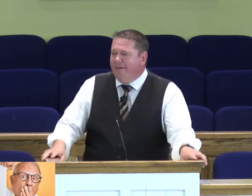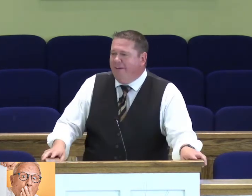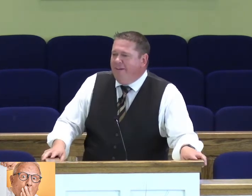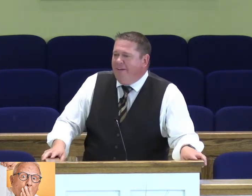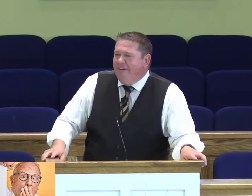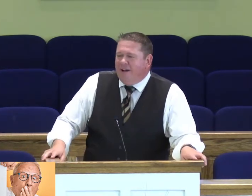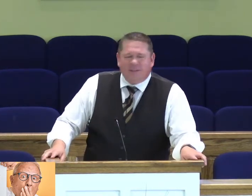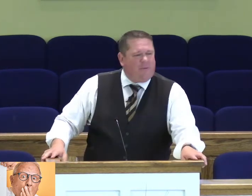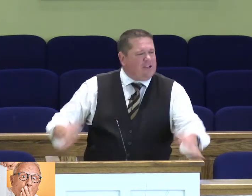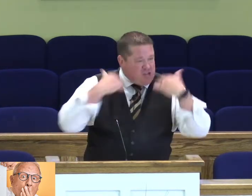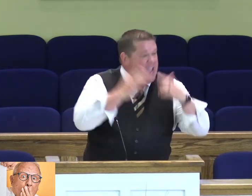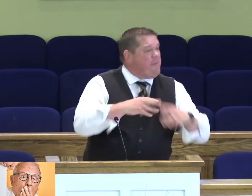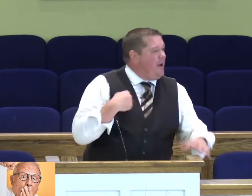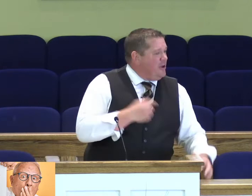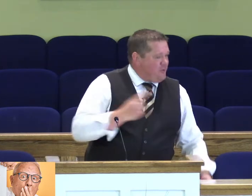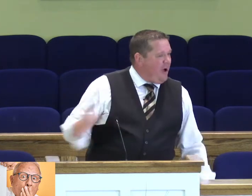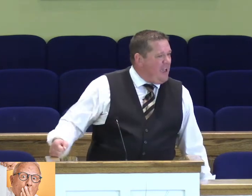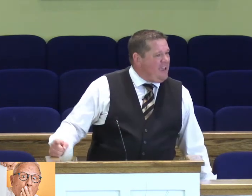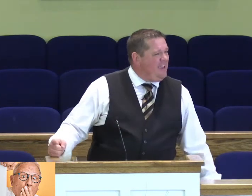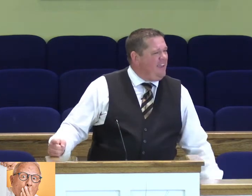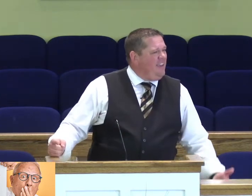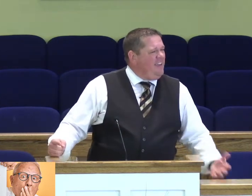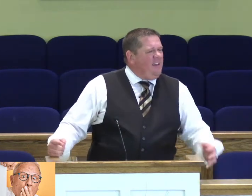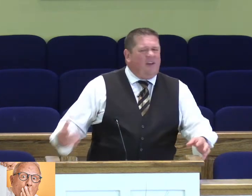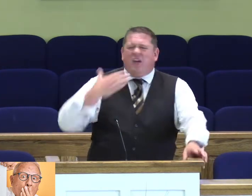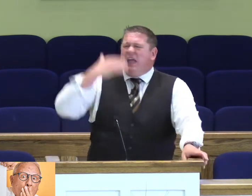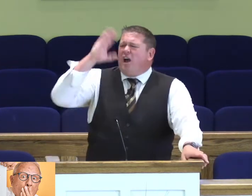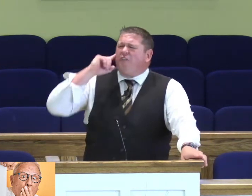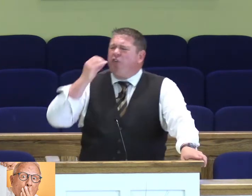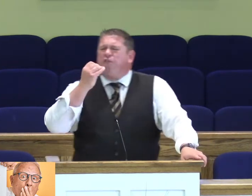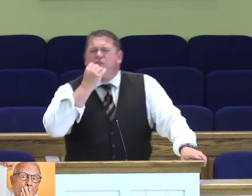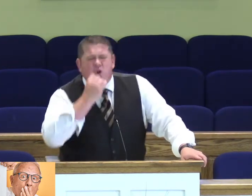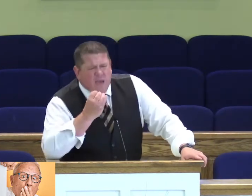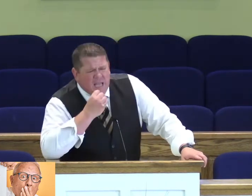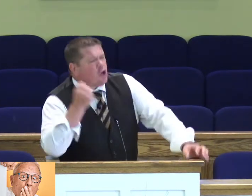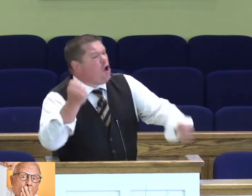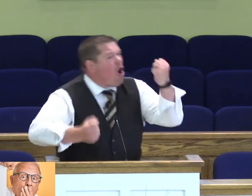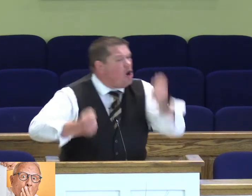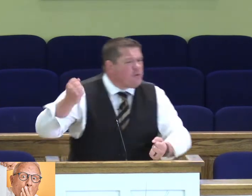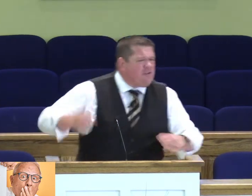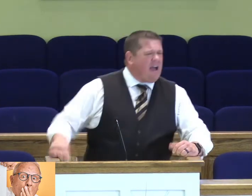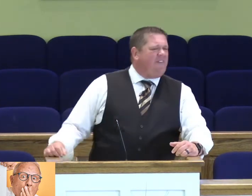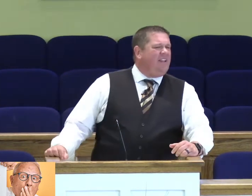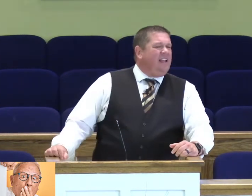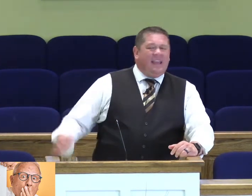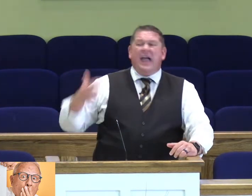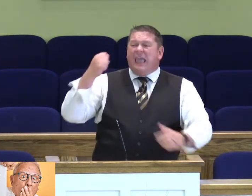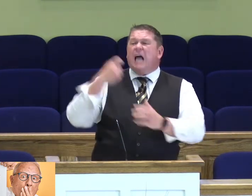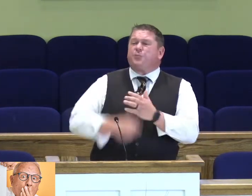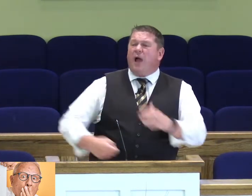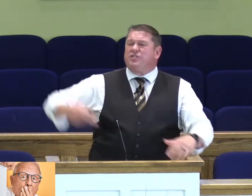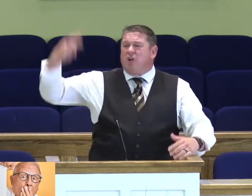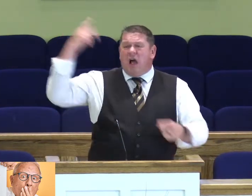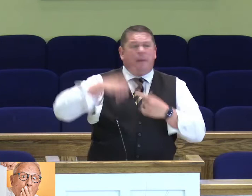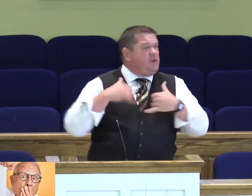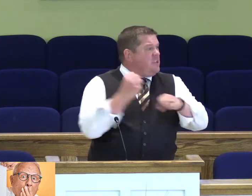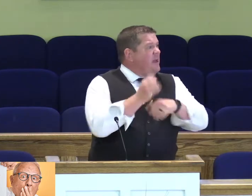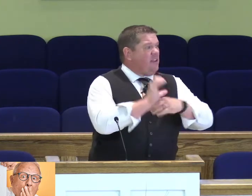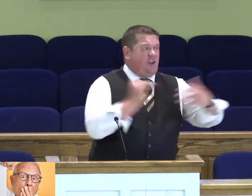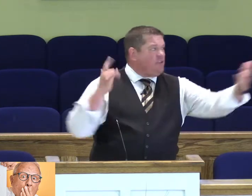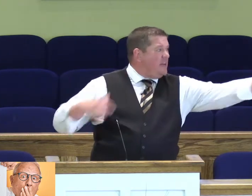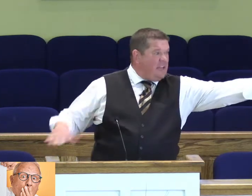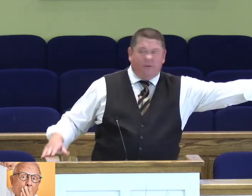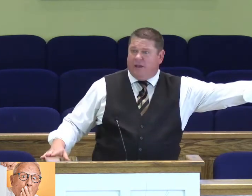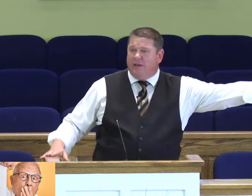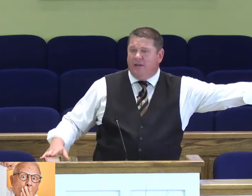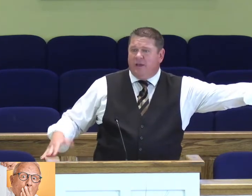country. I was like, well, shame on us, right? And thank God for the food we eat, the cars we drive. Yeah, gas prices are high, but we still